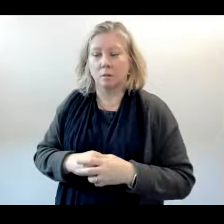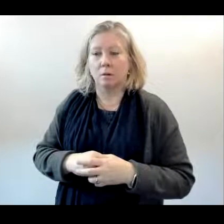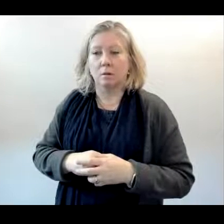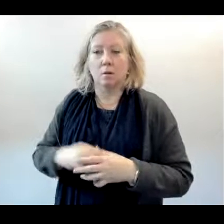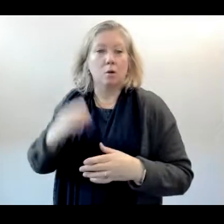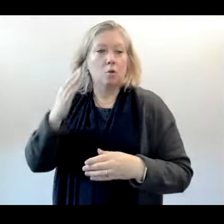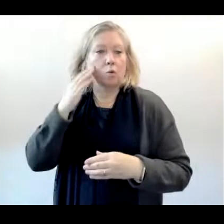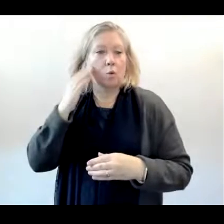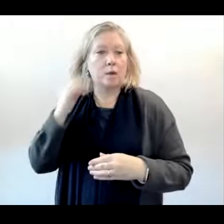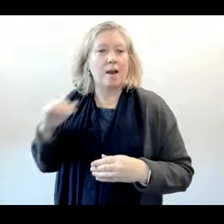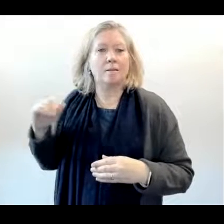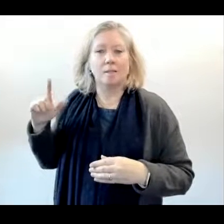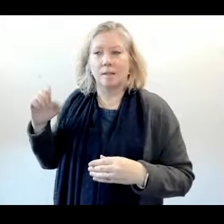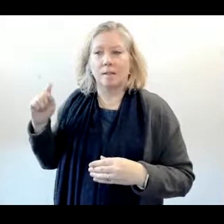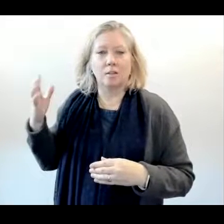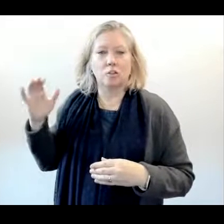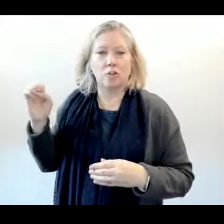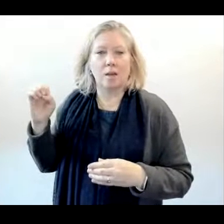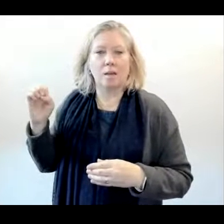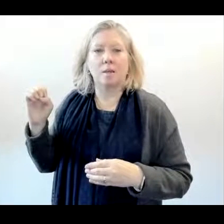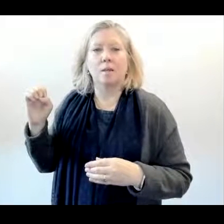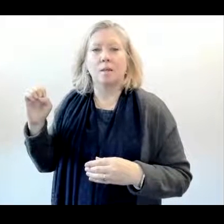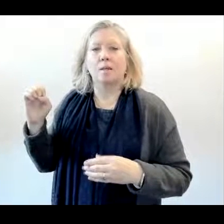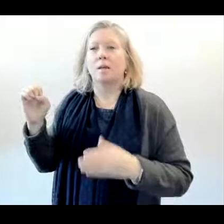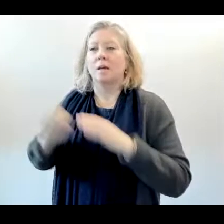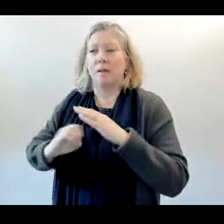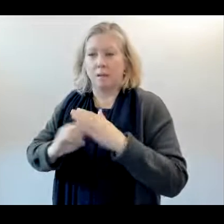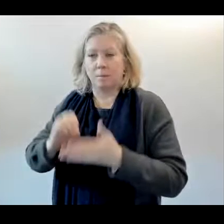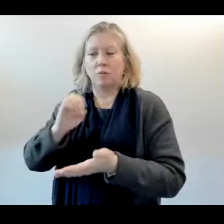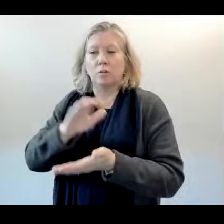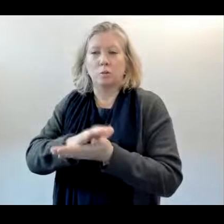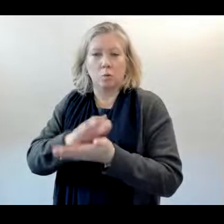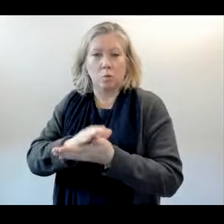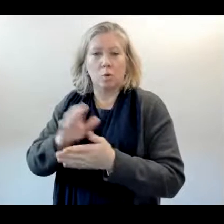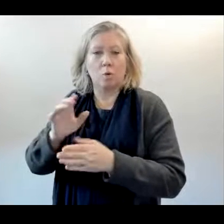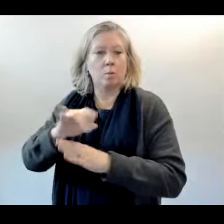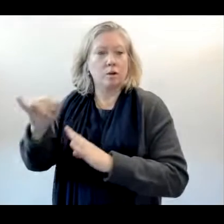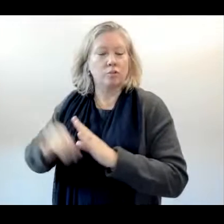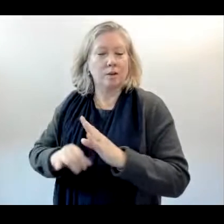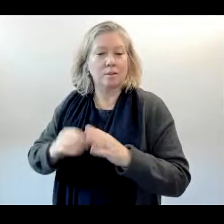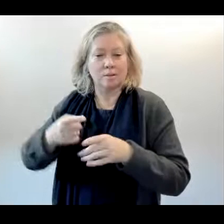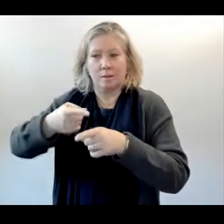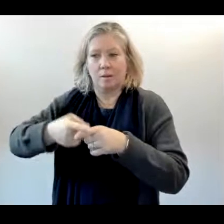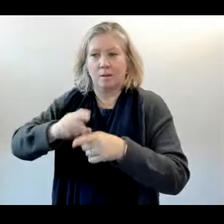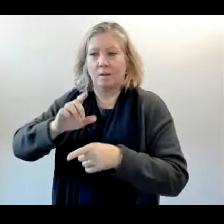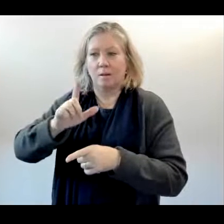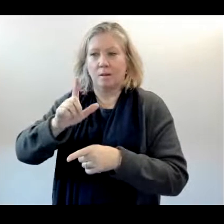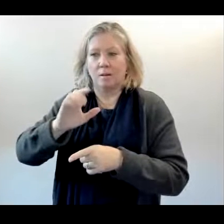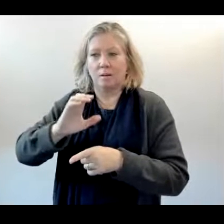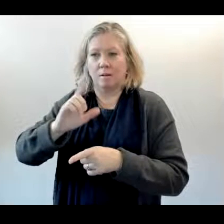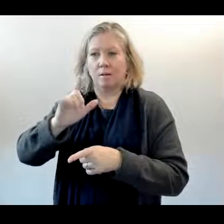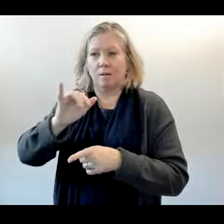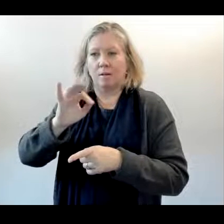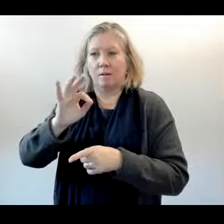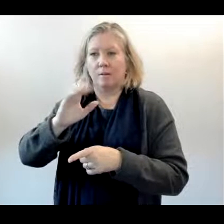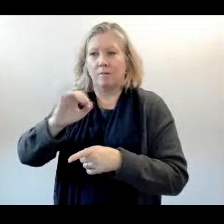as the Lecce School Apartments. This project would be located at the intersection of Cliff Street and Crawford Street in